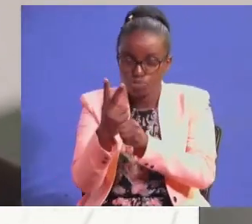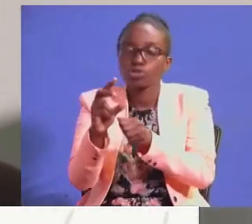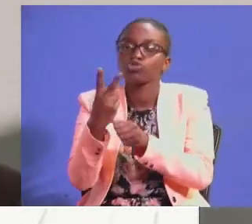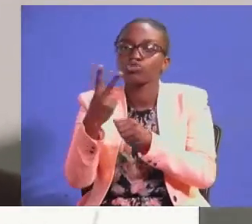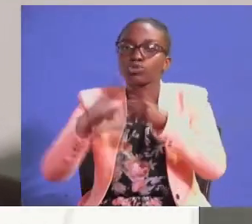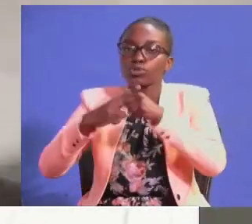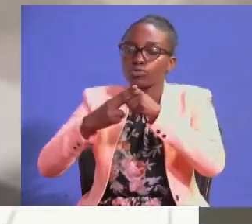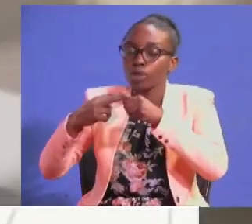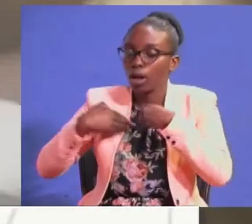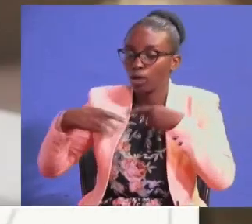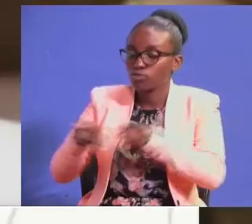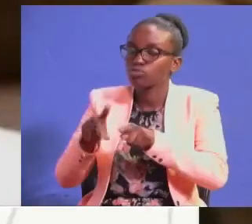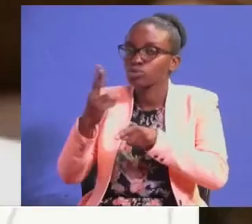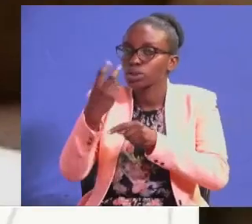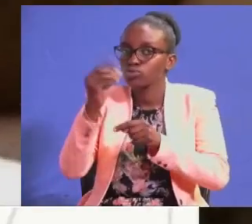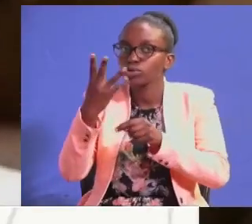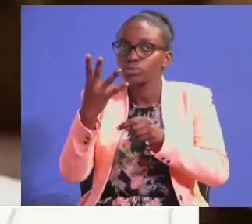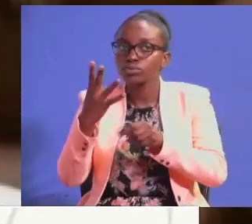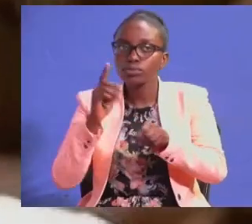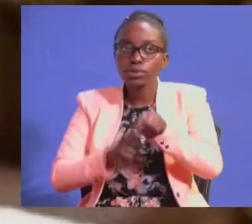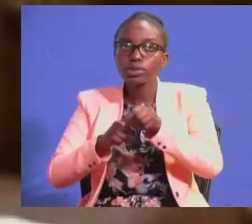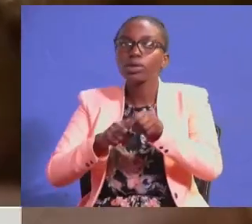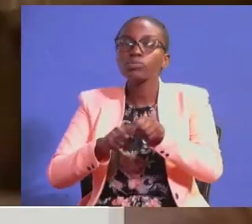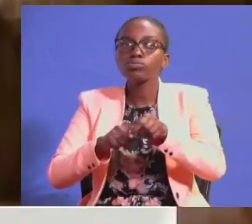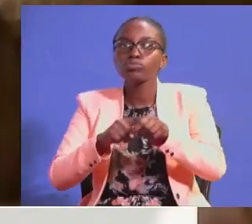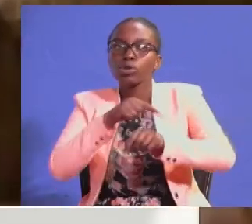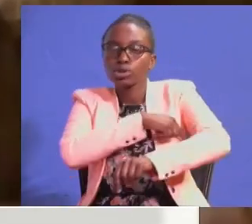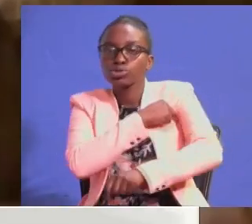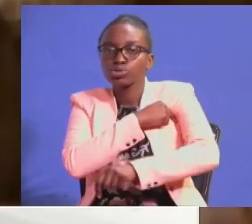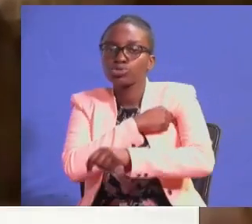who previously held the role of Chief Executive Officer of